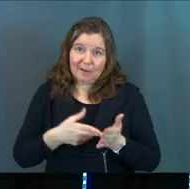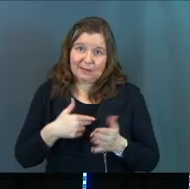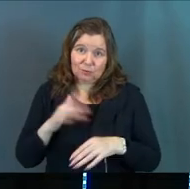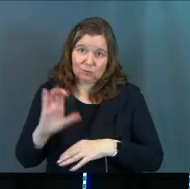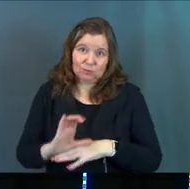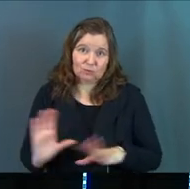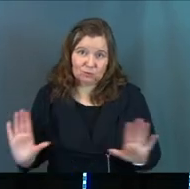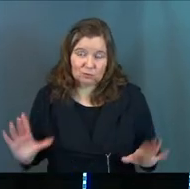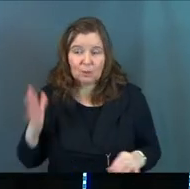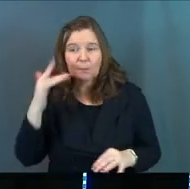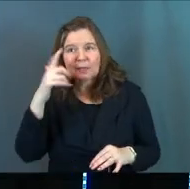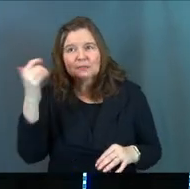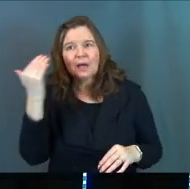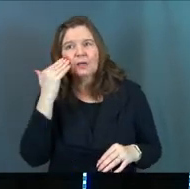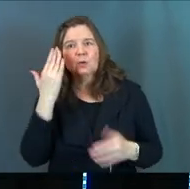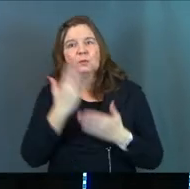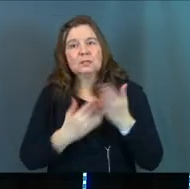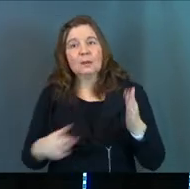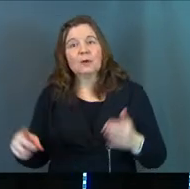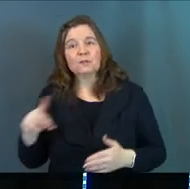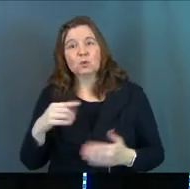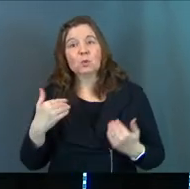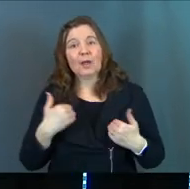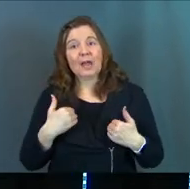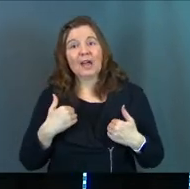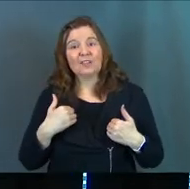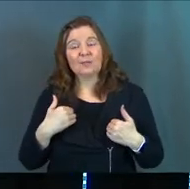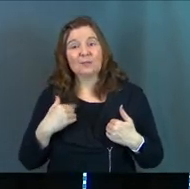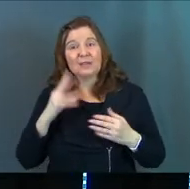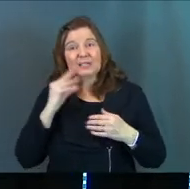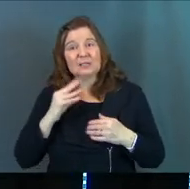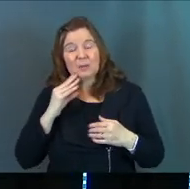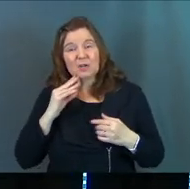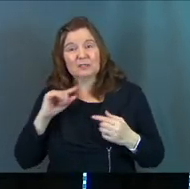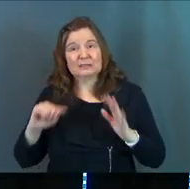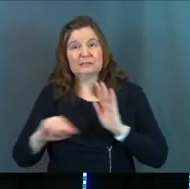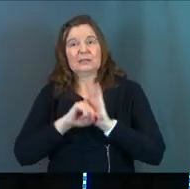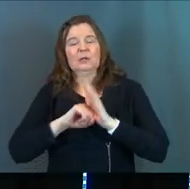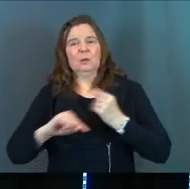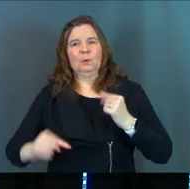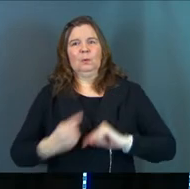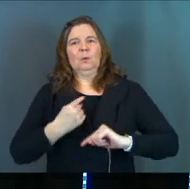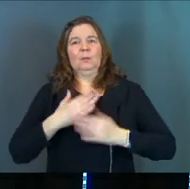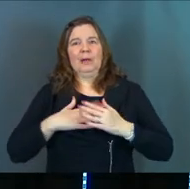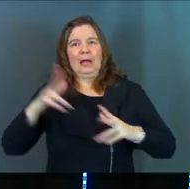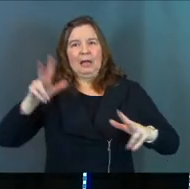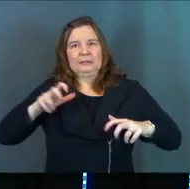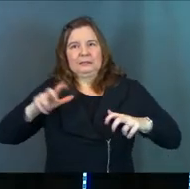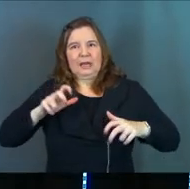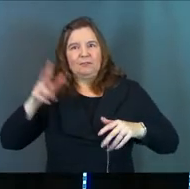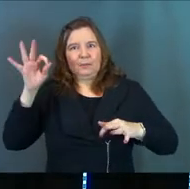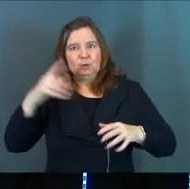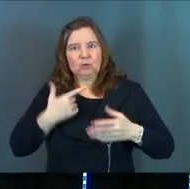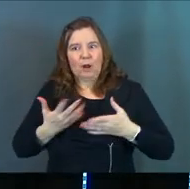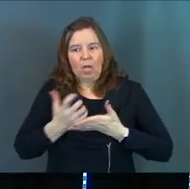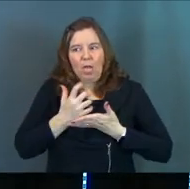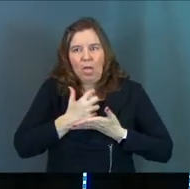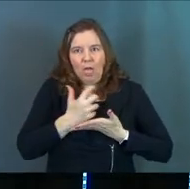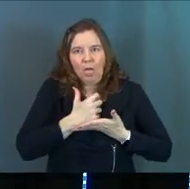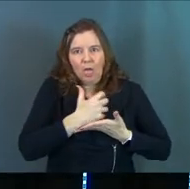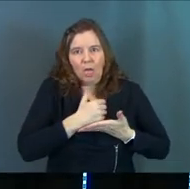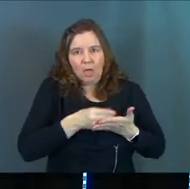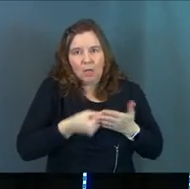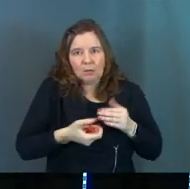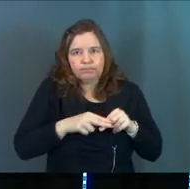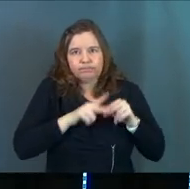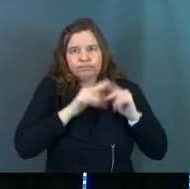church. Because I know some of you guys have been burned in the church by selfish pastors who are trying to build buildings and